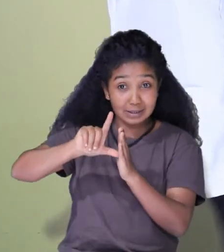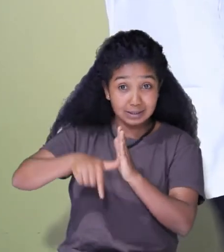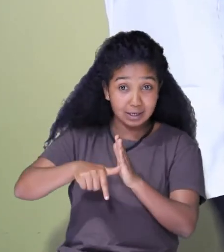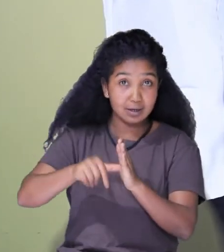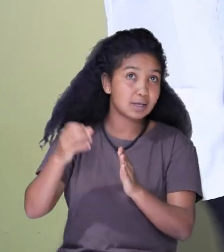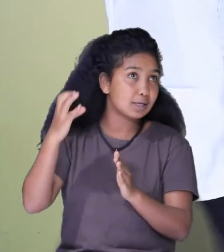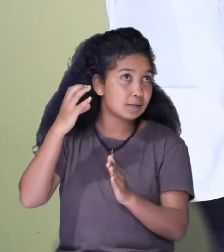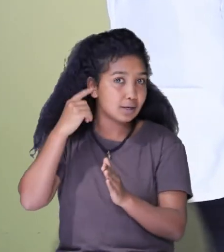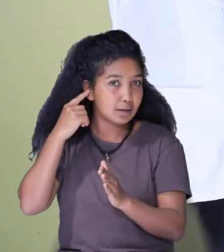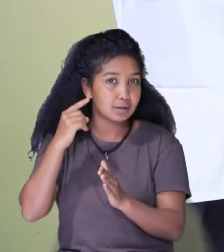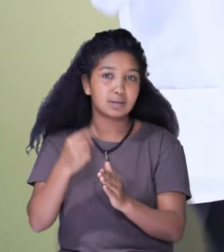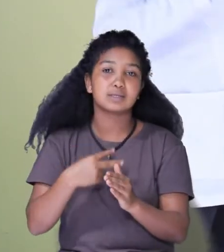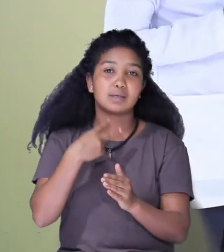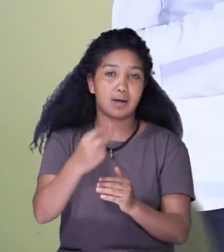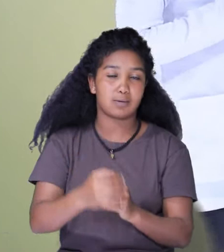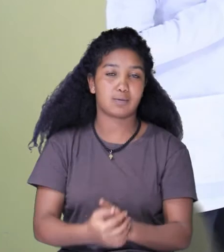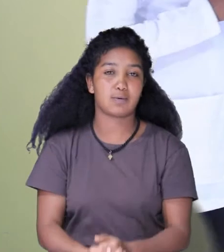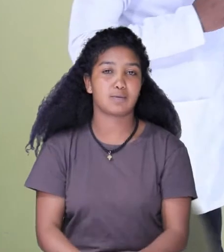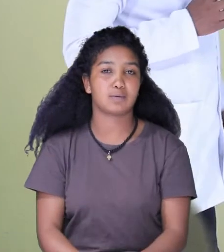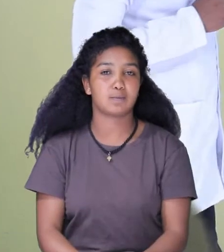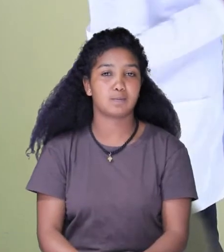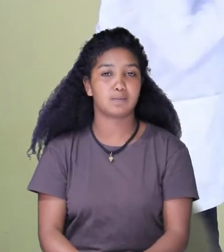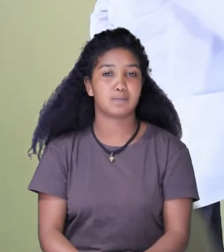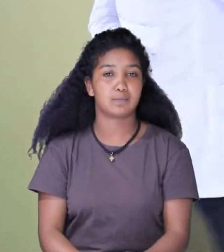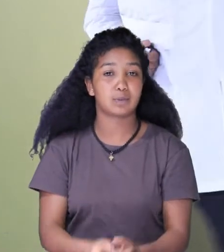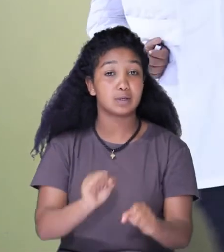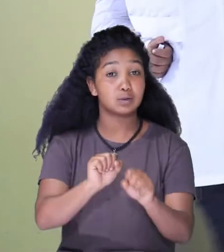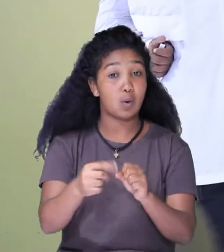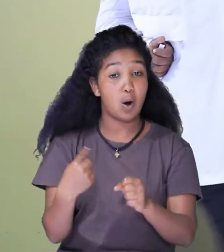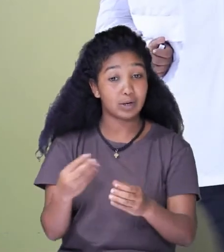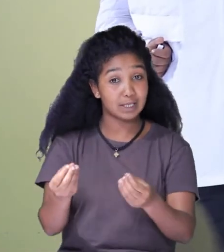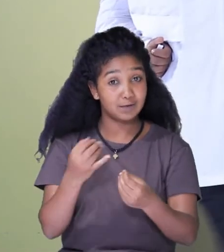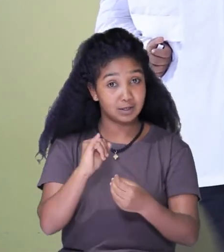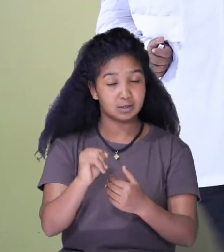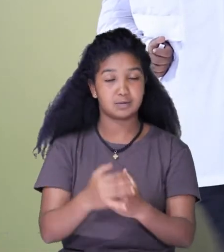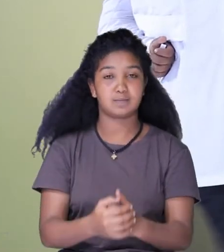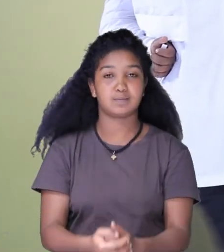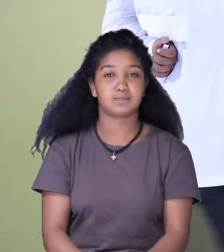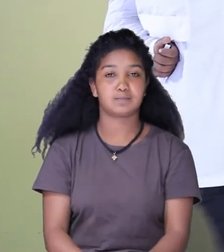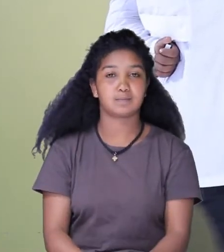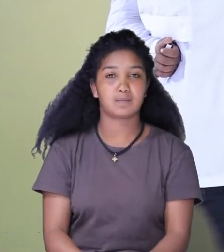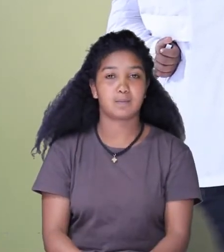he hears the sound. He hears the sound. So our given is